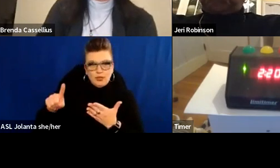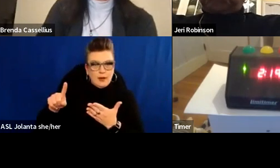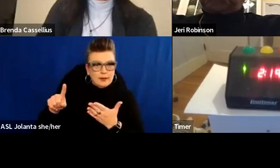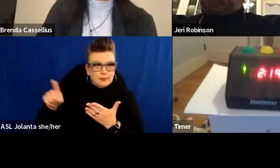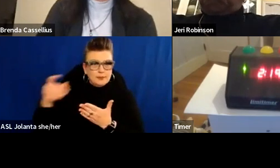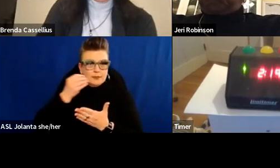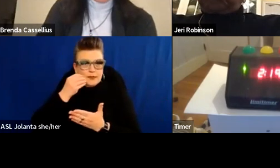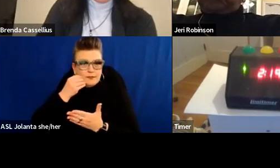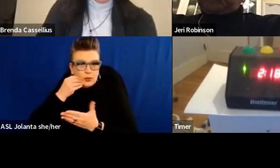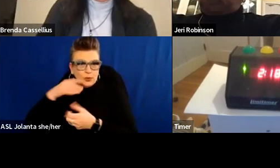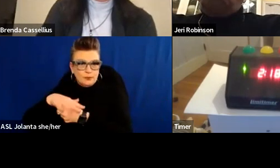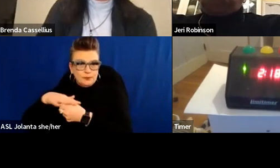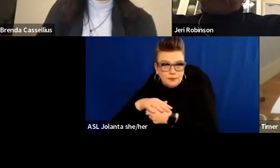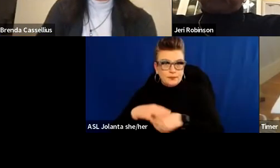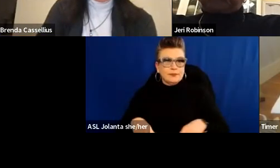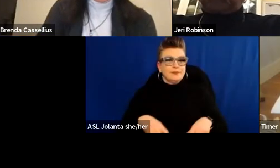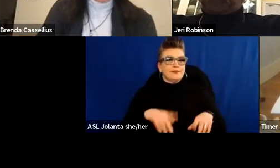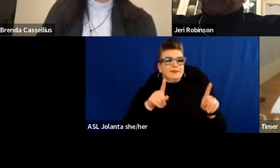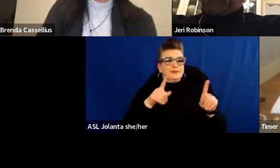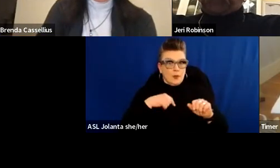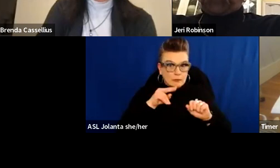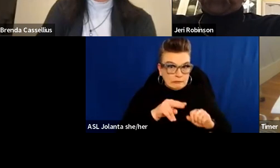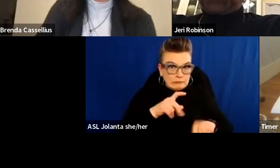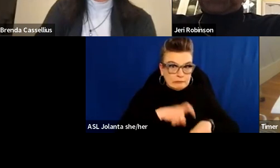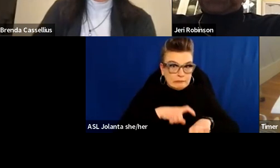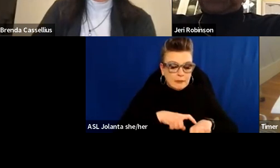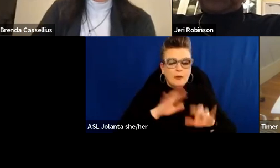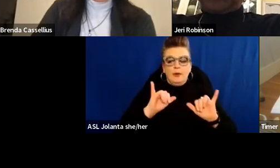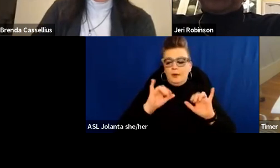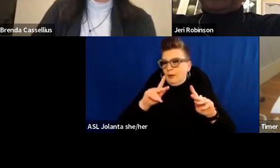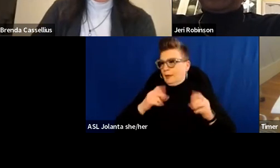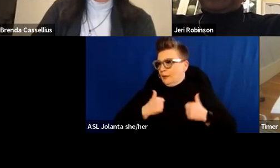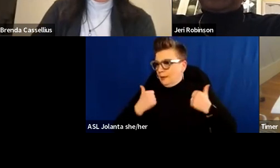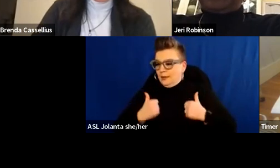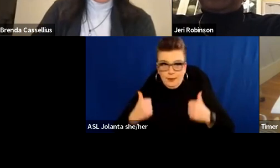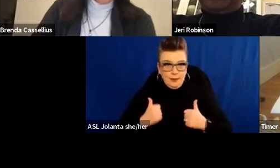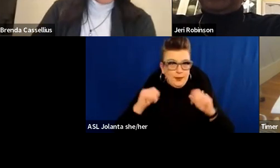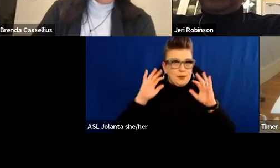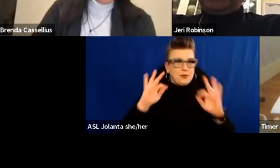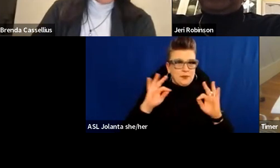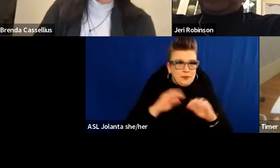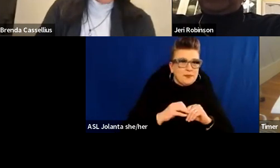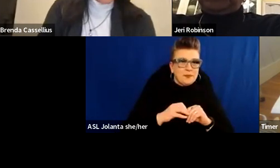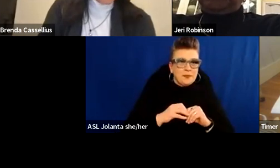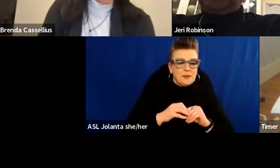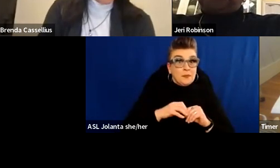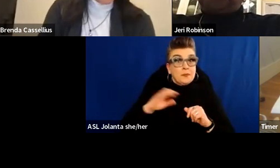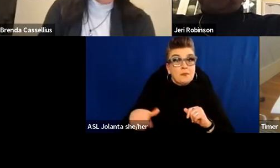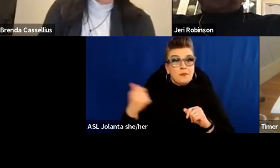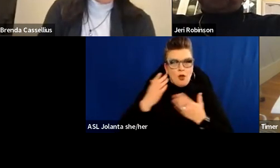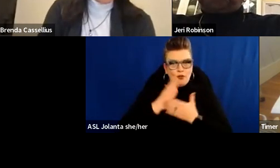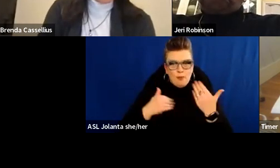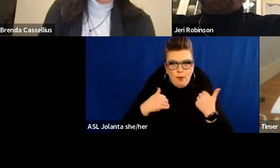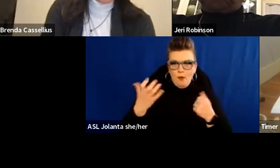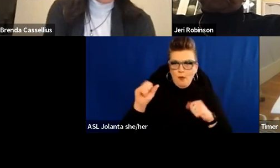um and i'm looking at the timer okay still have time um so the other piece that i was thinking about is